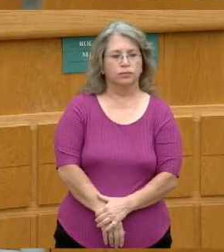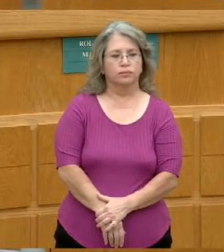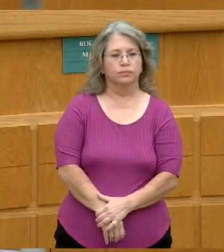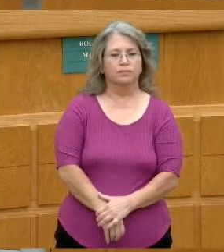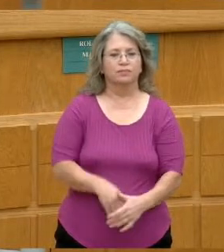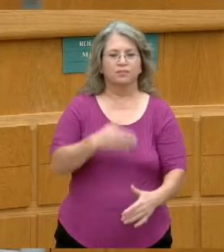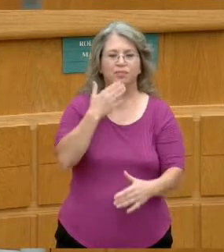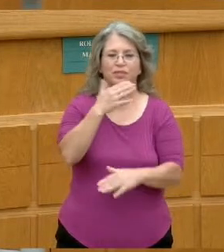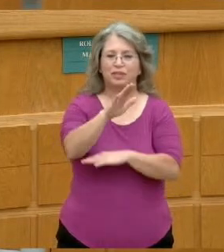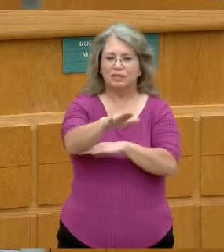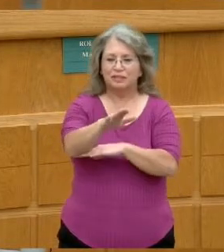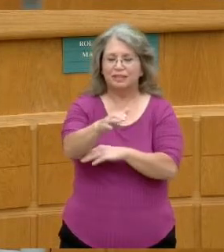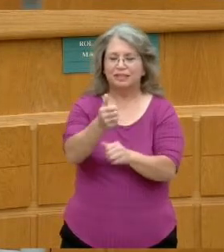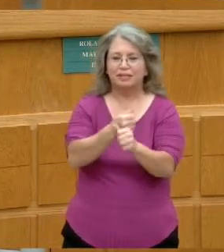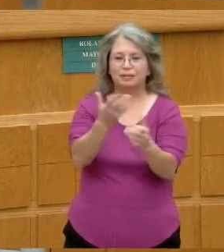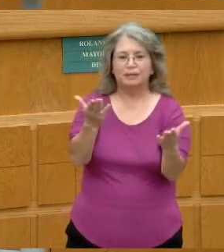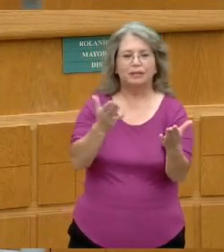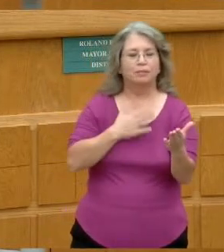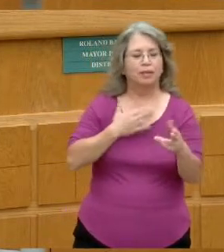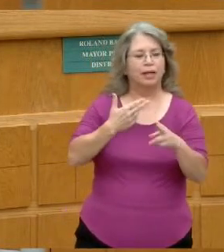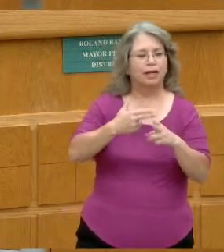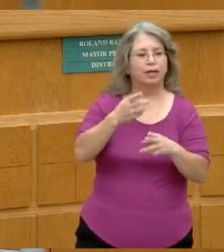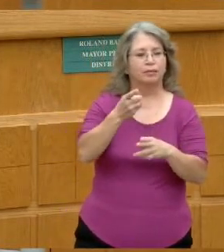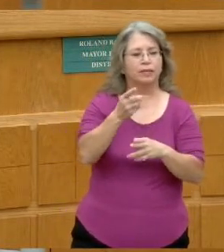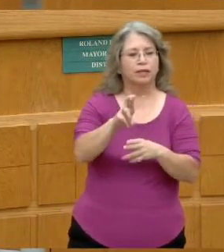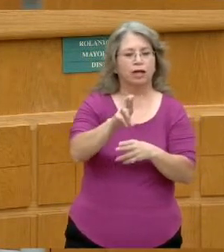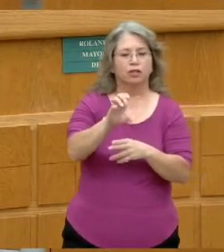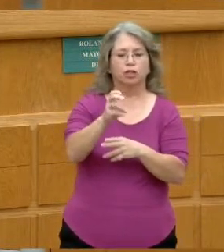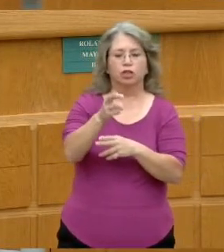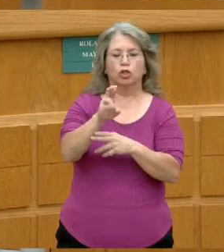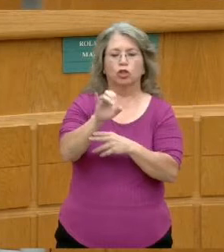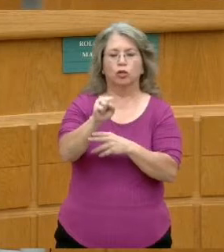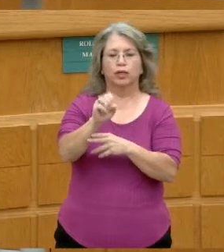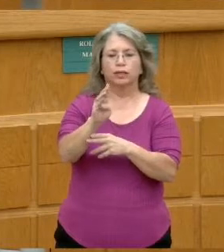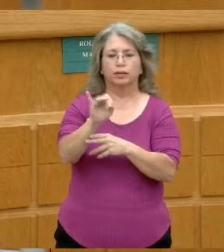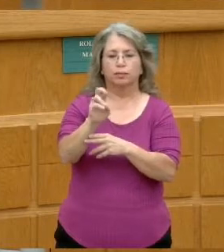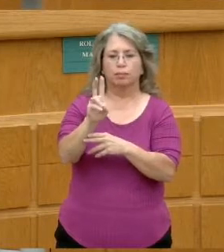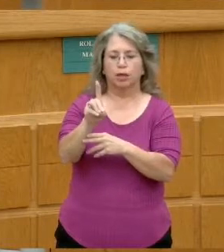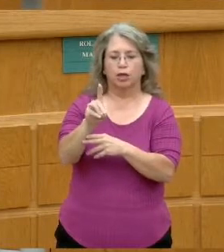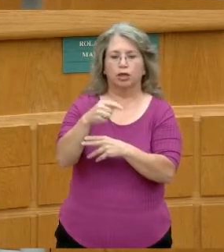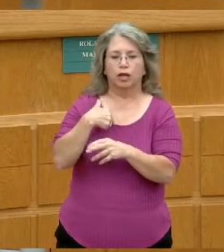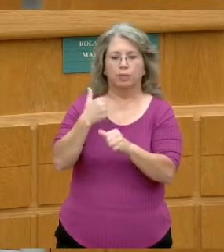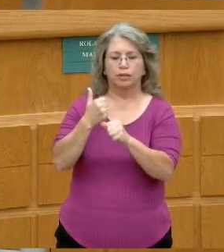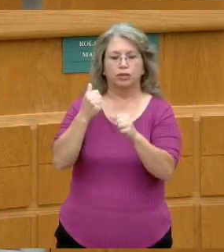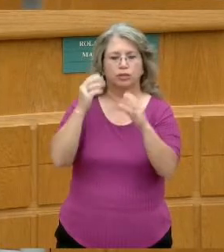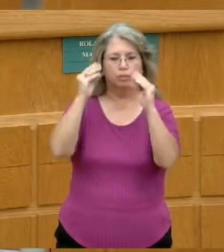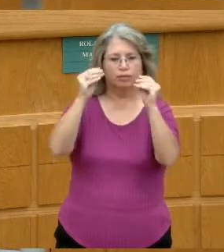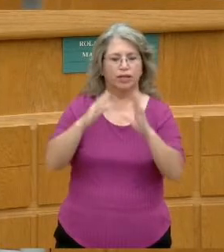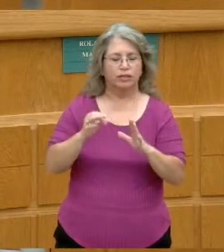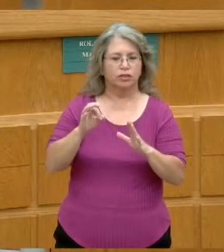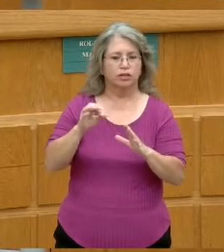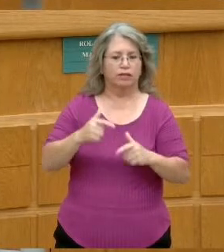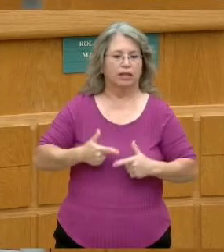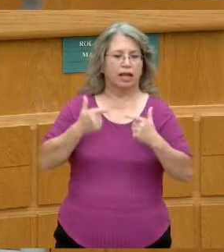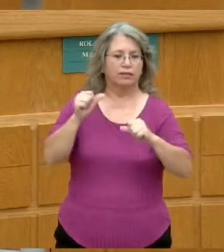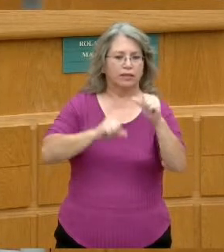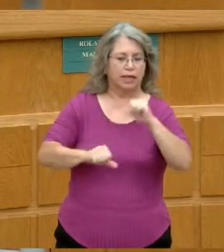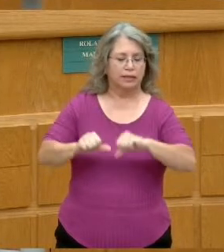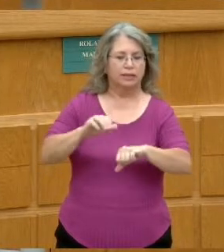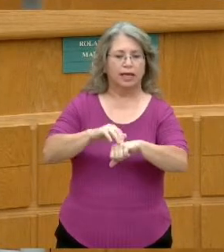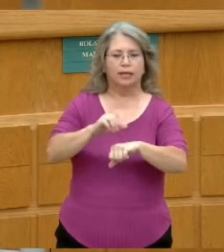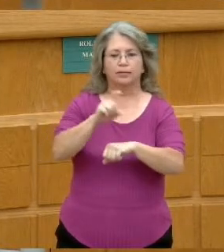Good evening, everybody. My name is Dr. Chris Bird. I'm an associate professor of life sciences at Texas A&M University Corpus